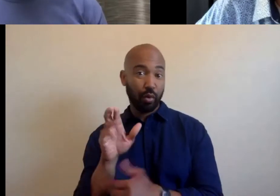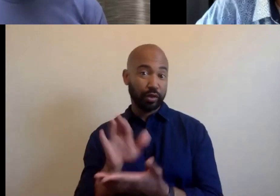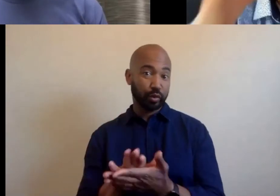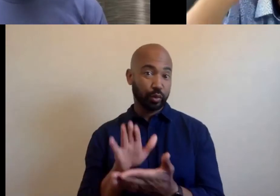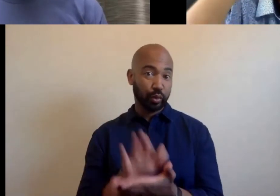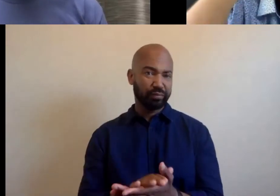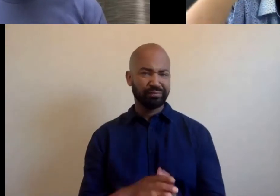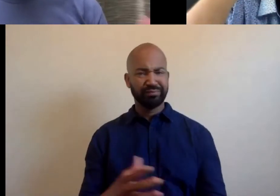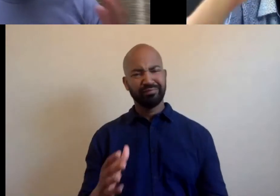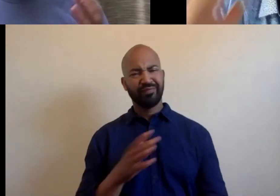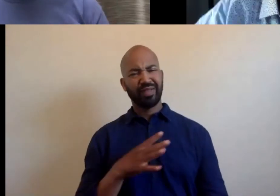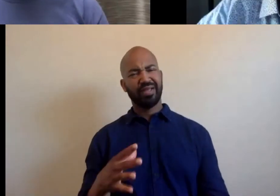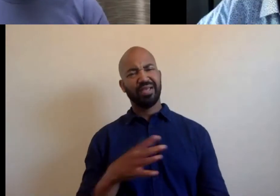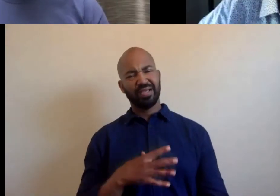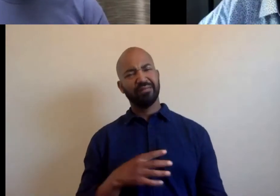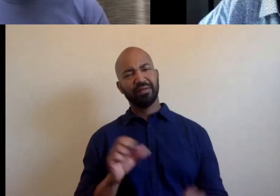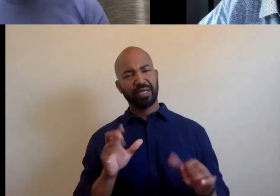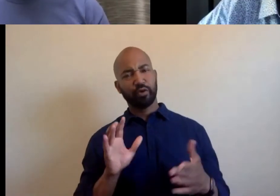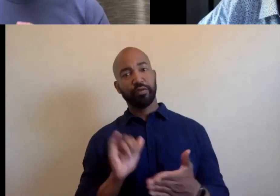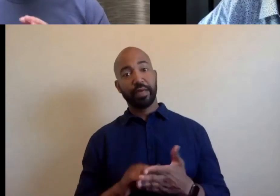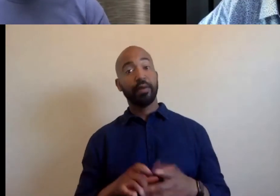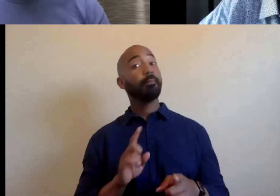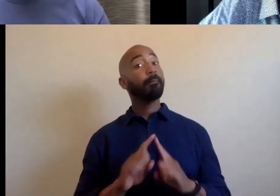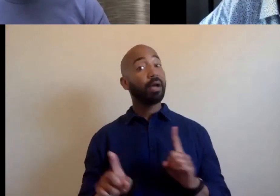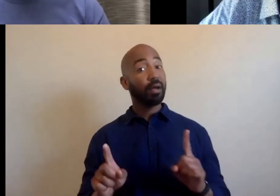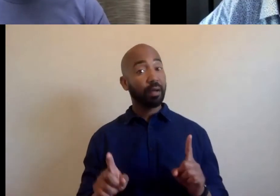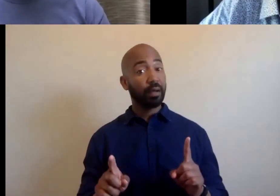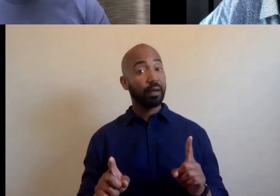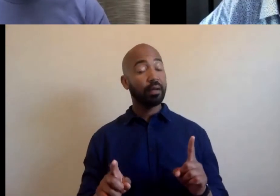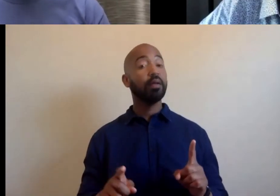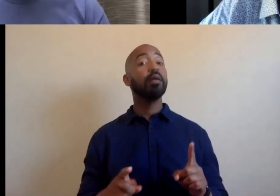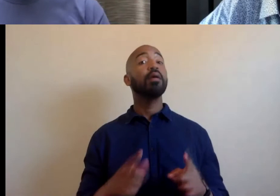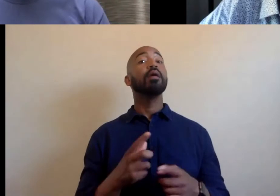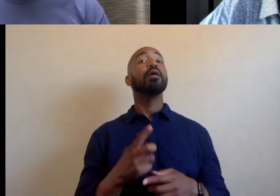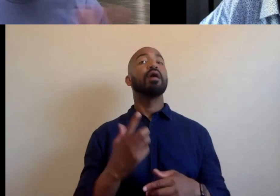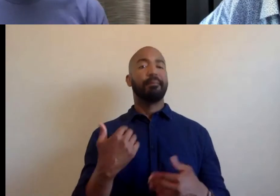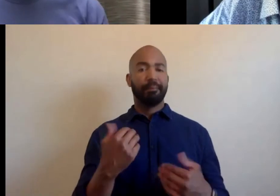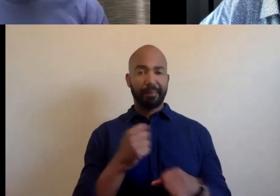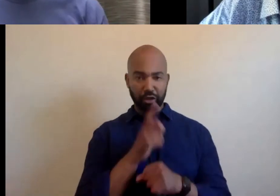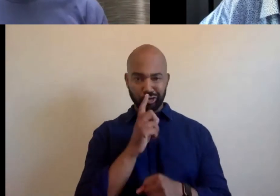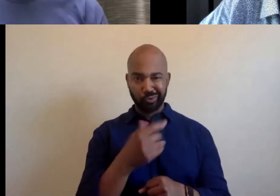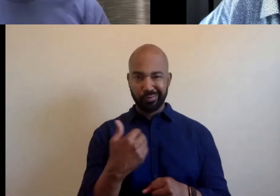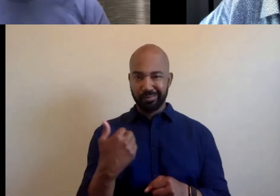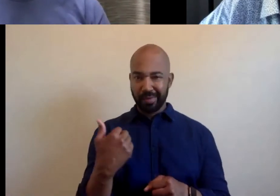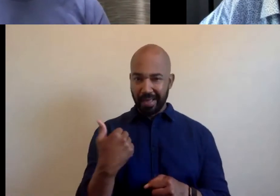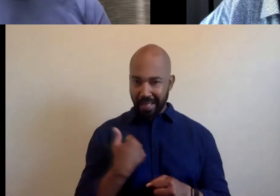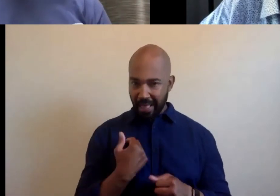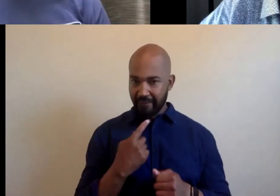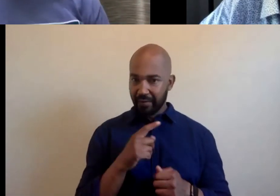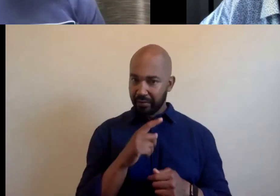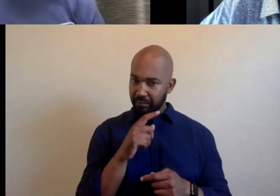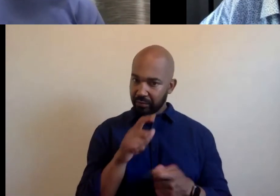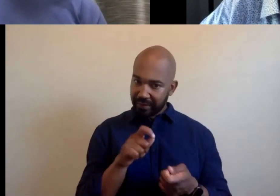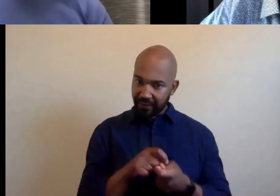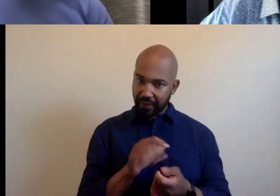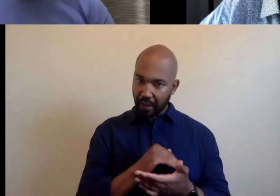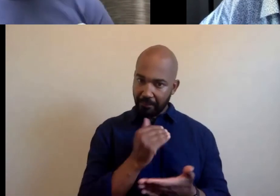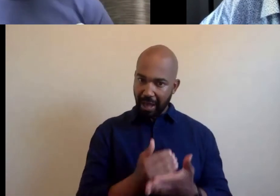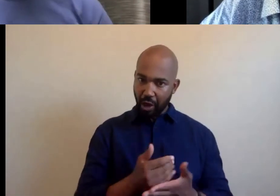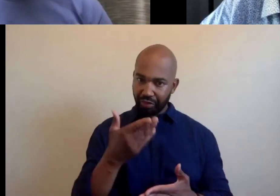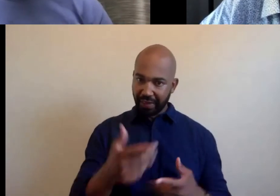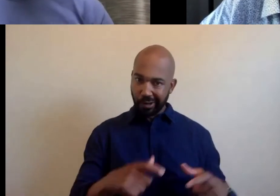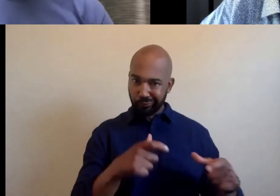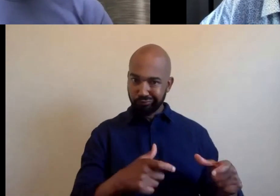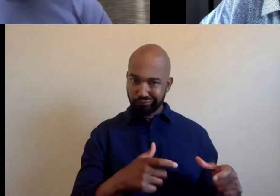go ahead and do that. Just recognizing that you've portioned out the foods that you should eat for that meal in itself. So.